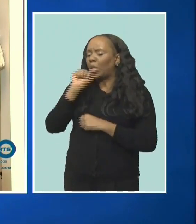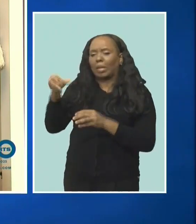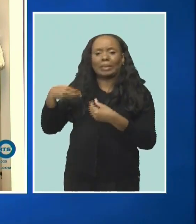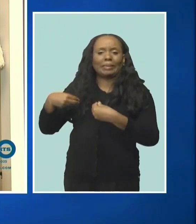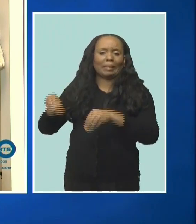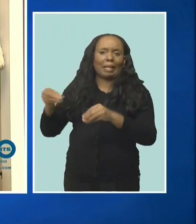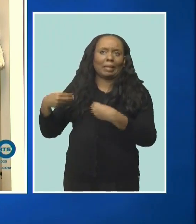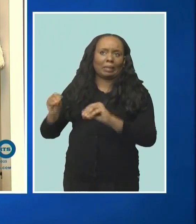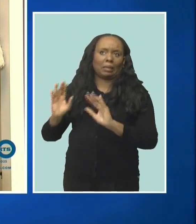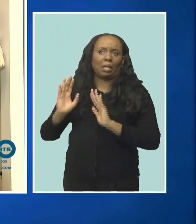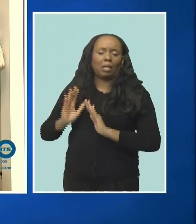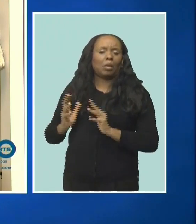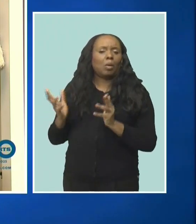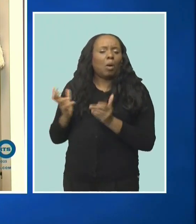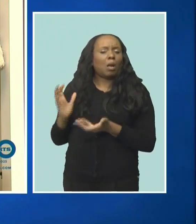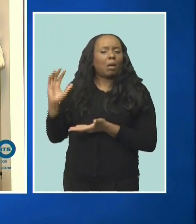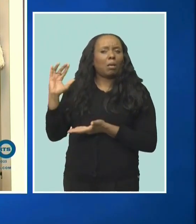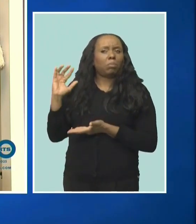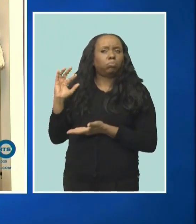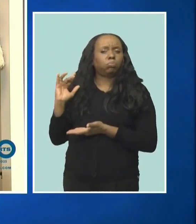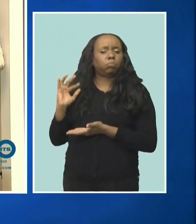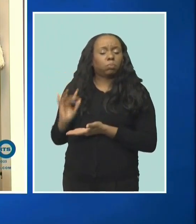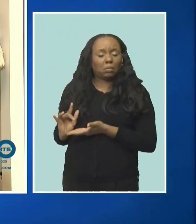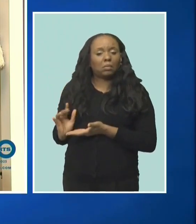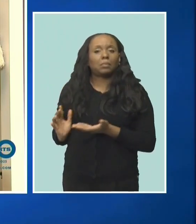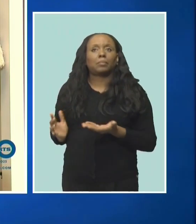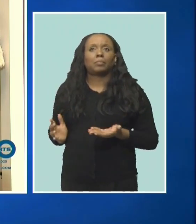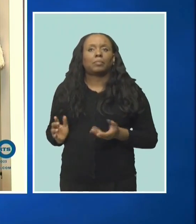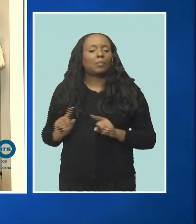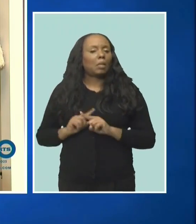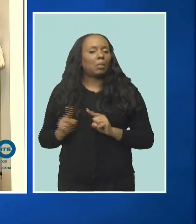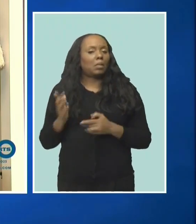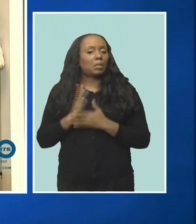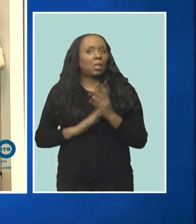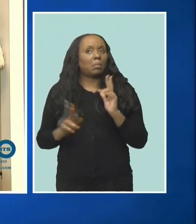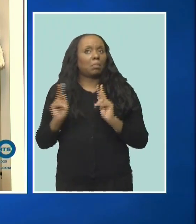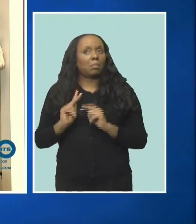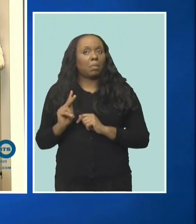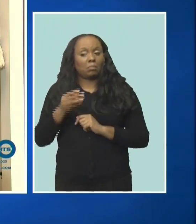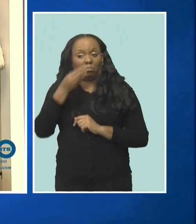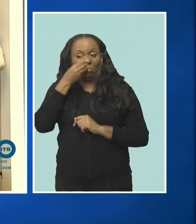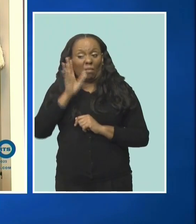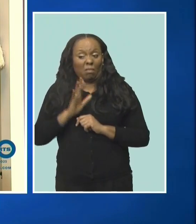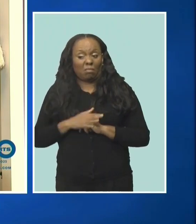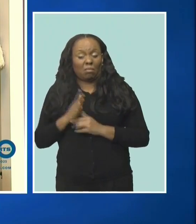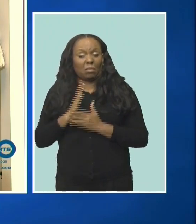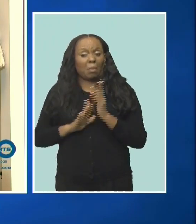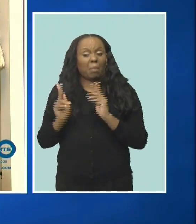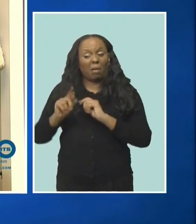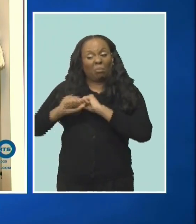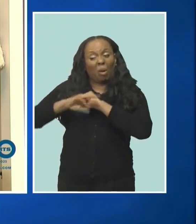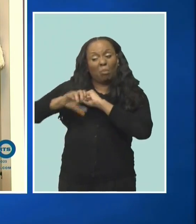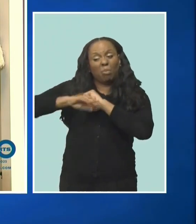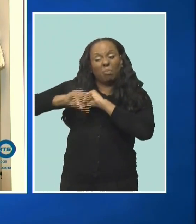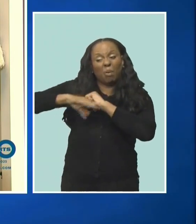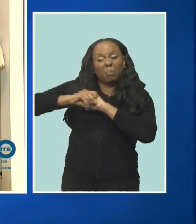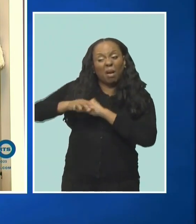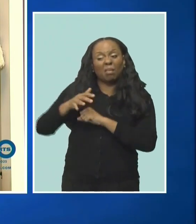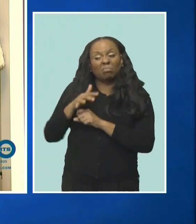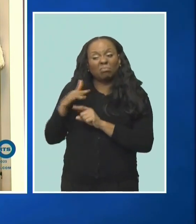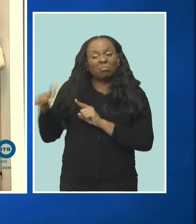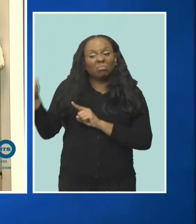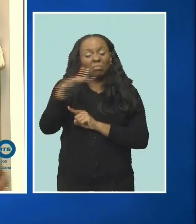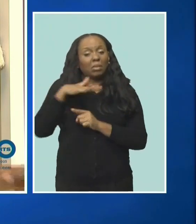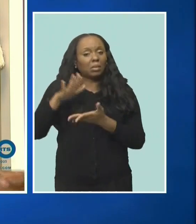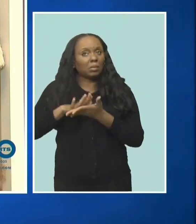working gradually on getting them out of our schools. But that is being undermined by the marketing. And when we say marketing in and around our schools, we're